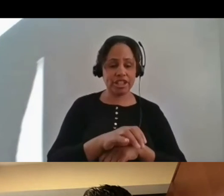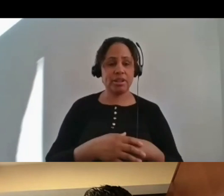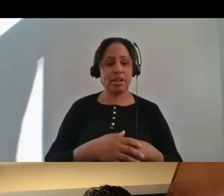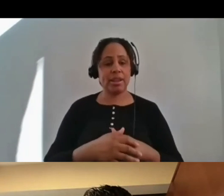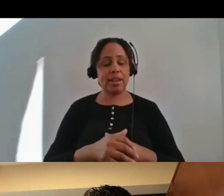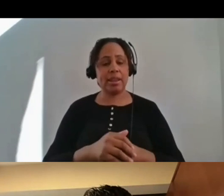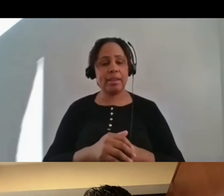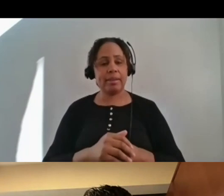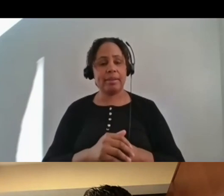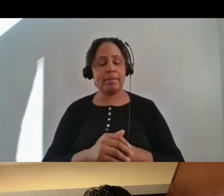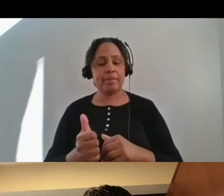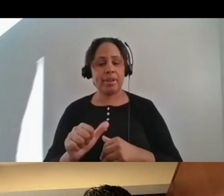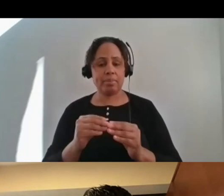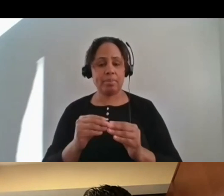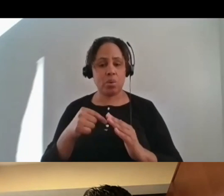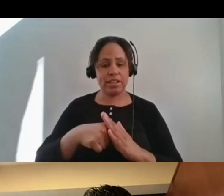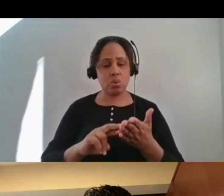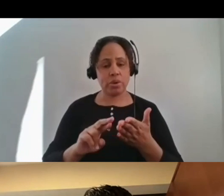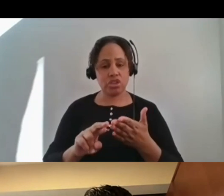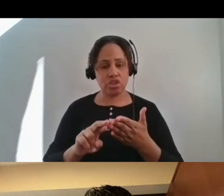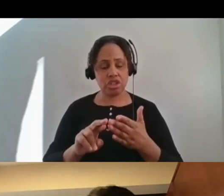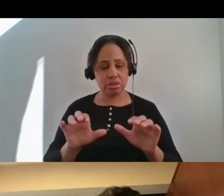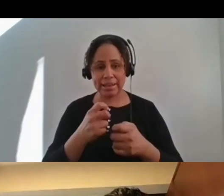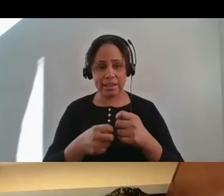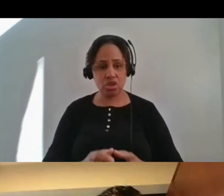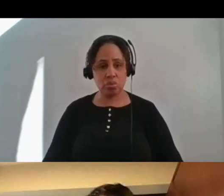done to ensure that that's not an issue,